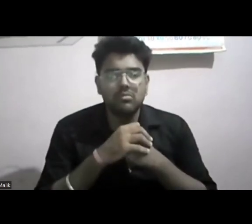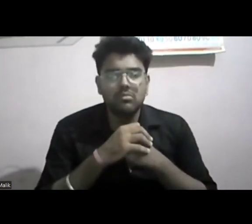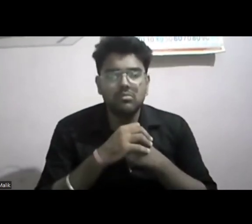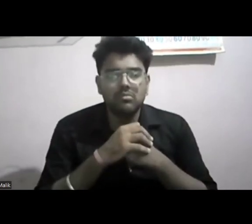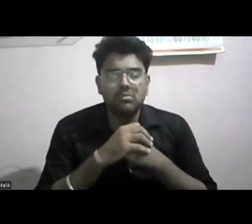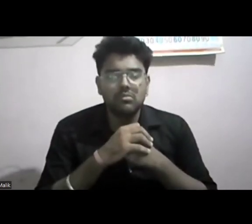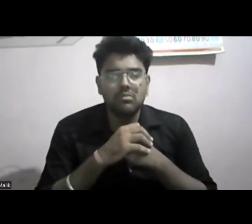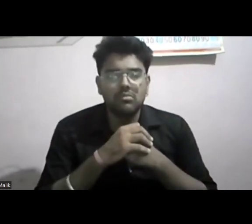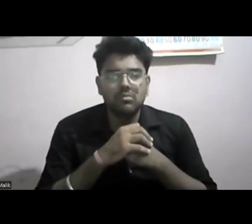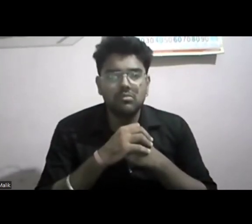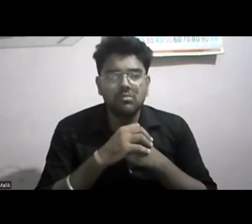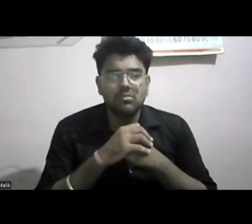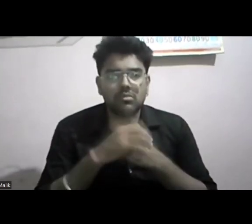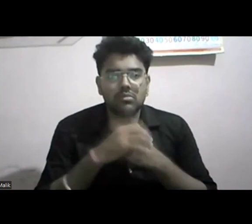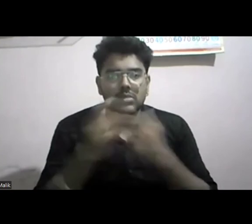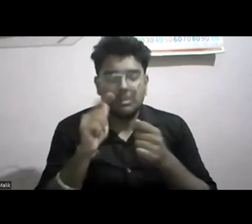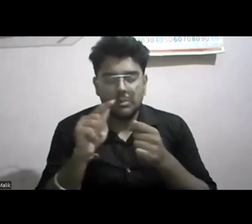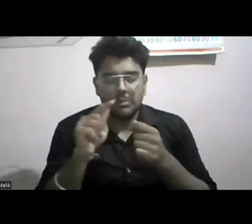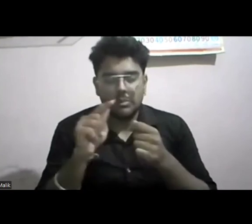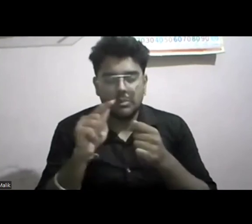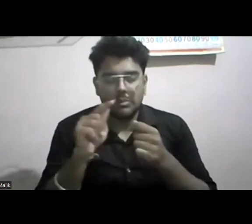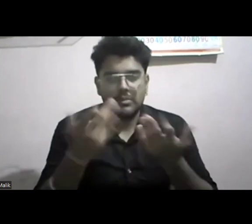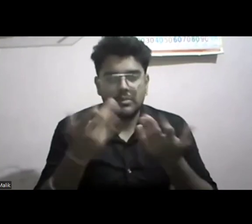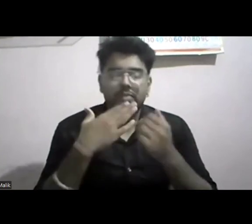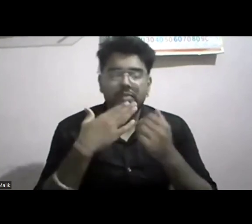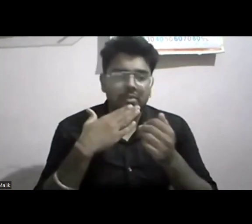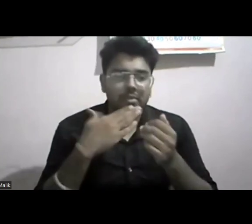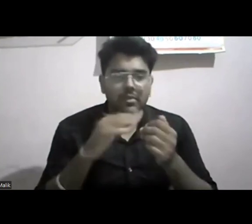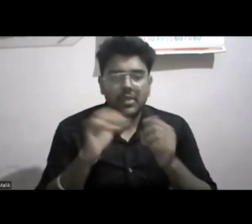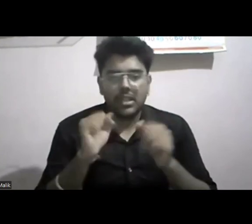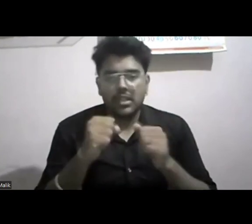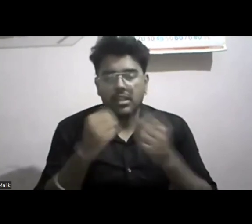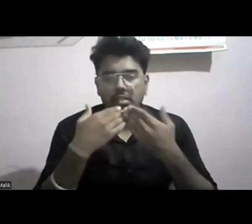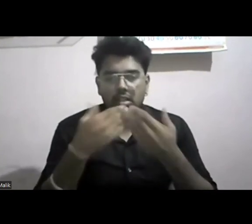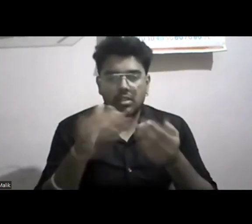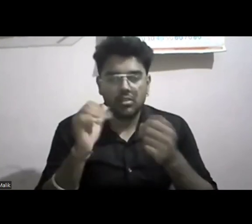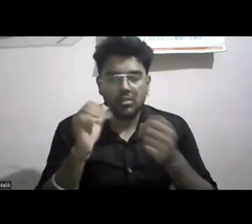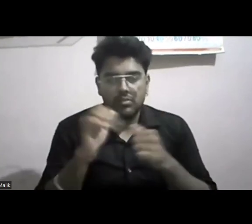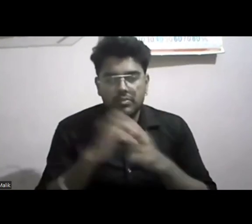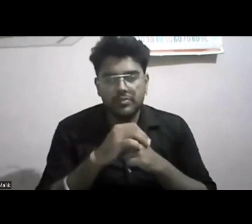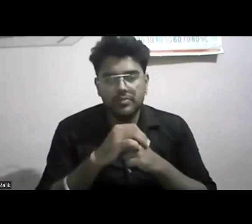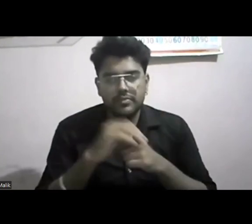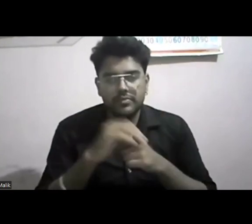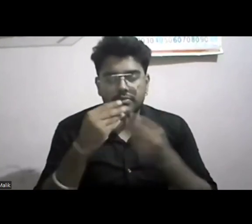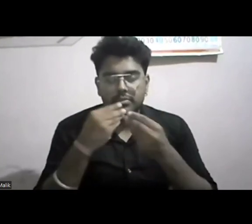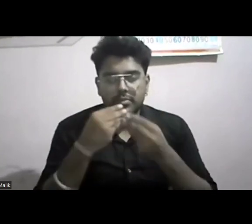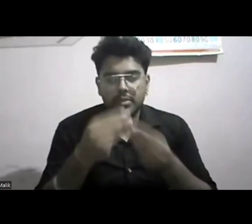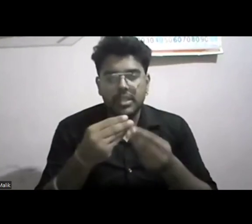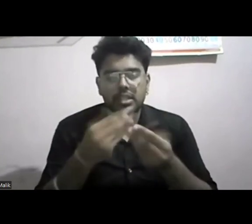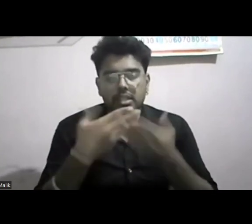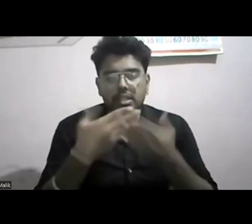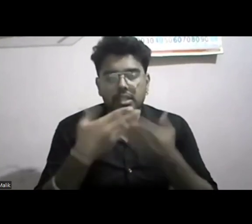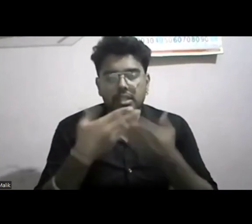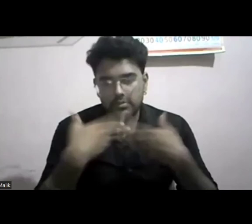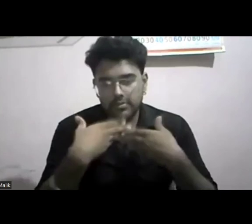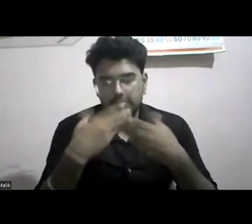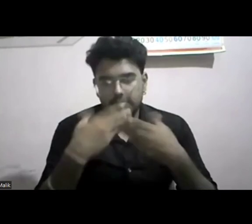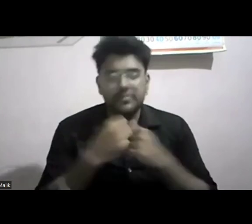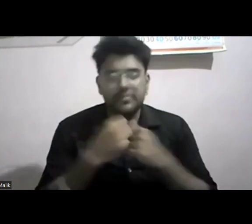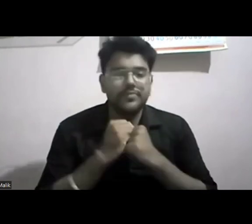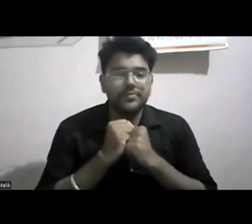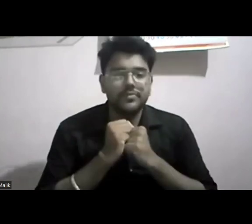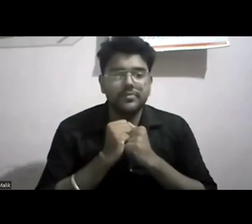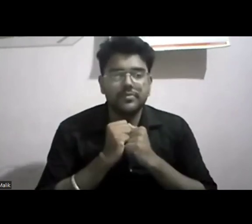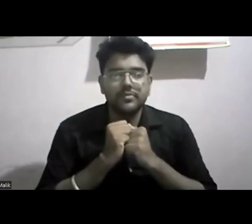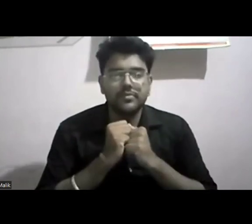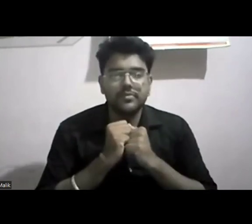You can say the abstract. Definitely. Please do write it. It will be wonderful to read it. Thank you so much, Tripti.